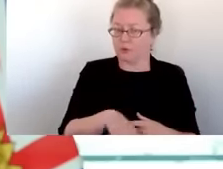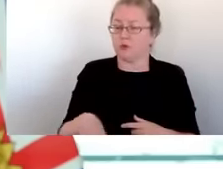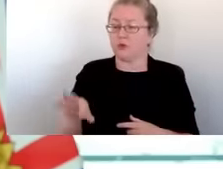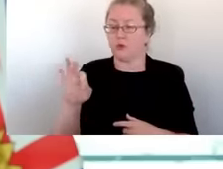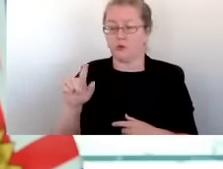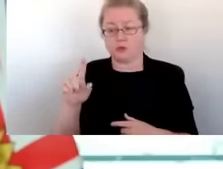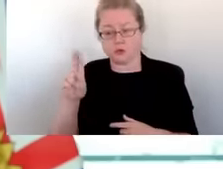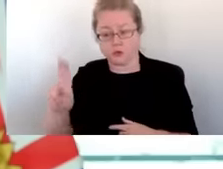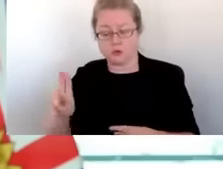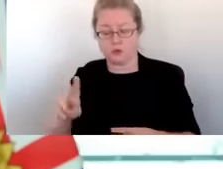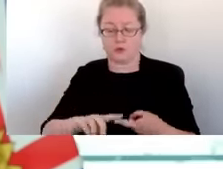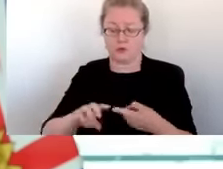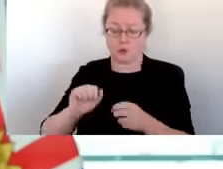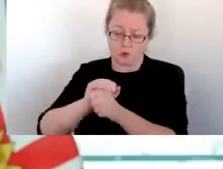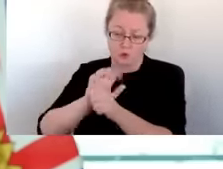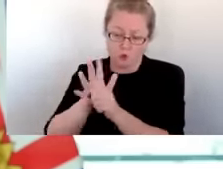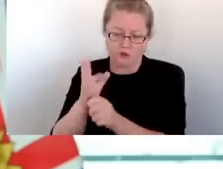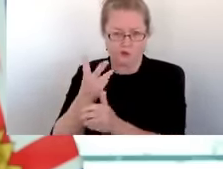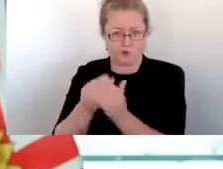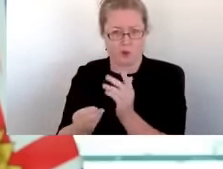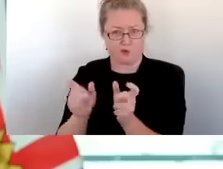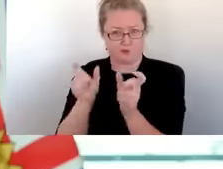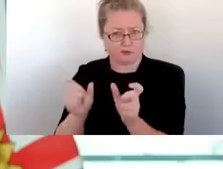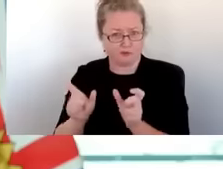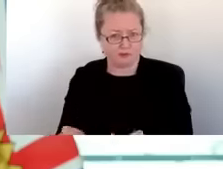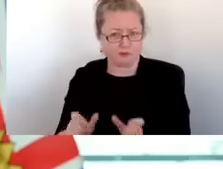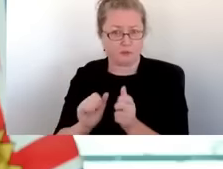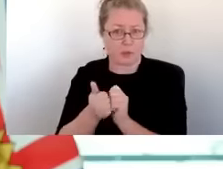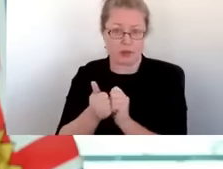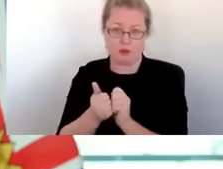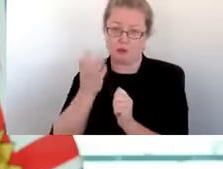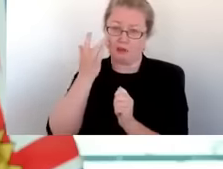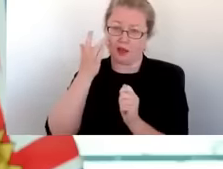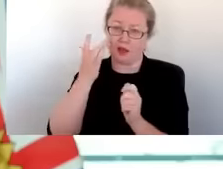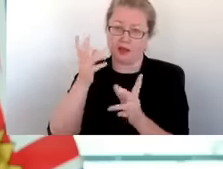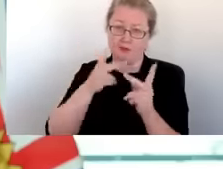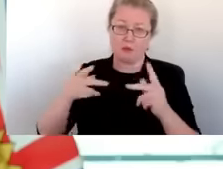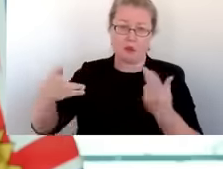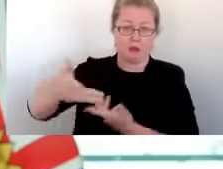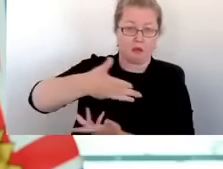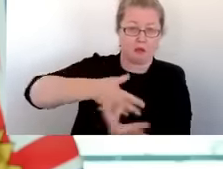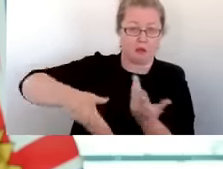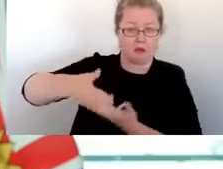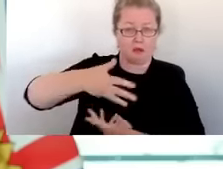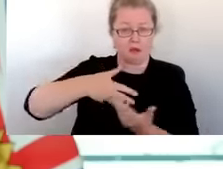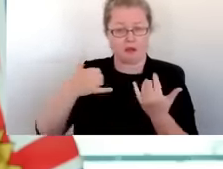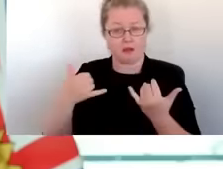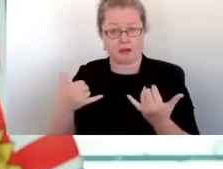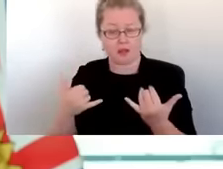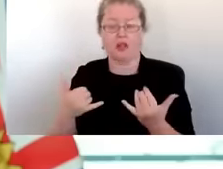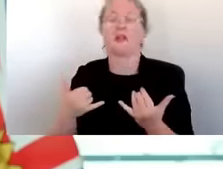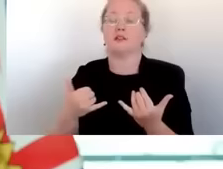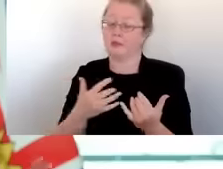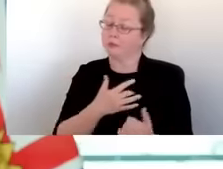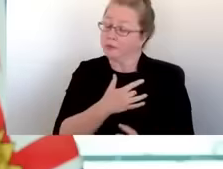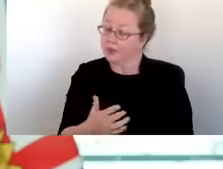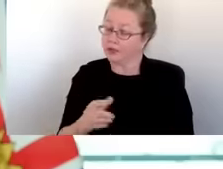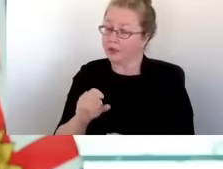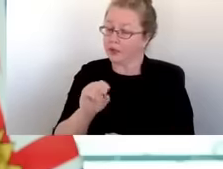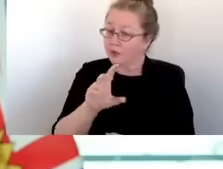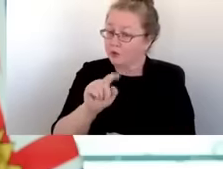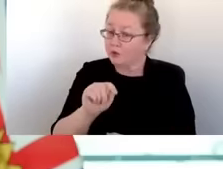from influenza, from COVID, at a time where they both might be circulating, and that is really November, December. So